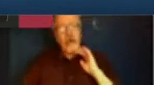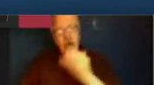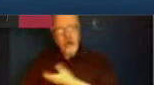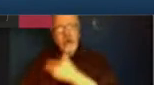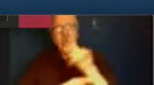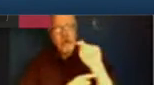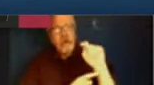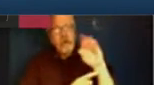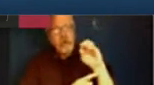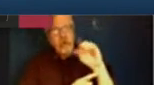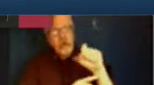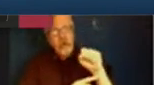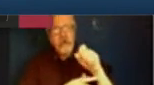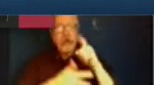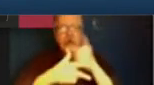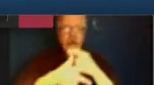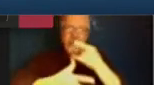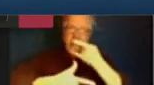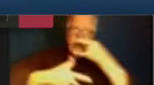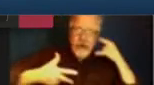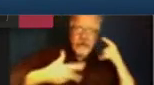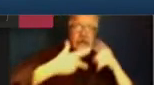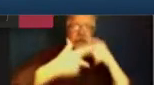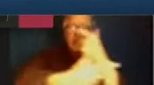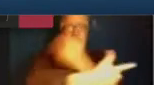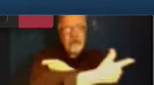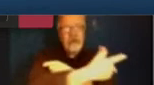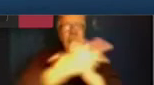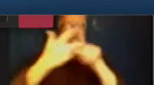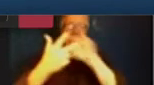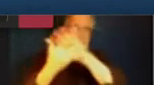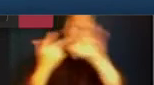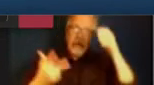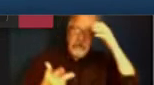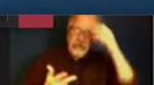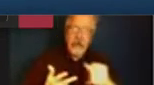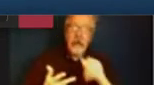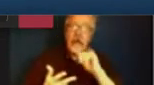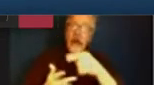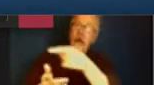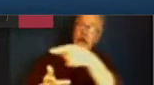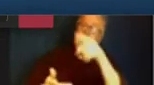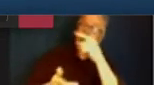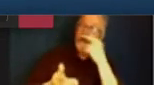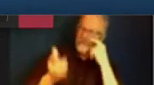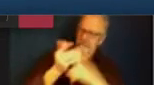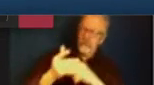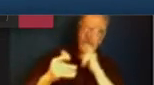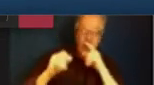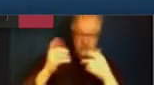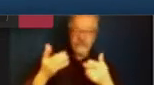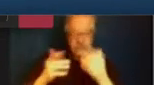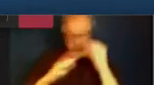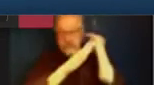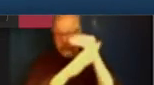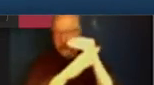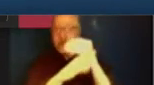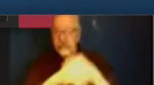is the most reasonable approach to the current status that we are in. We now have vaccines that are